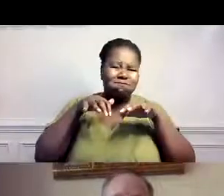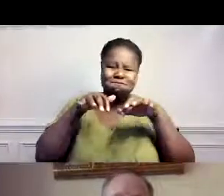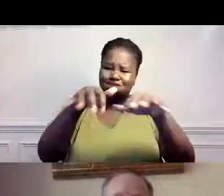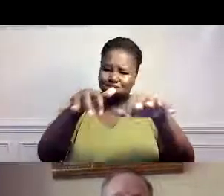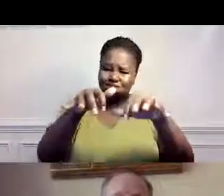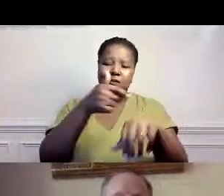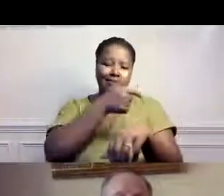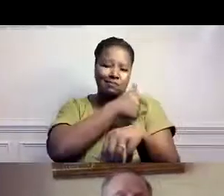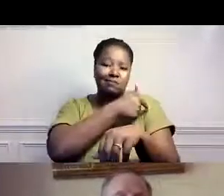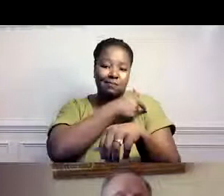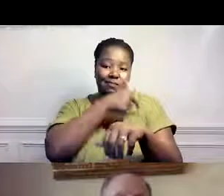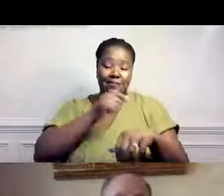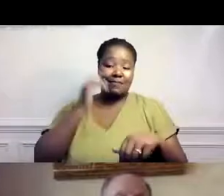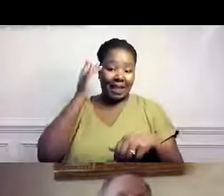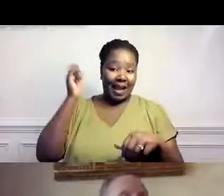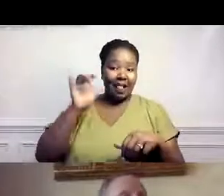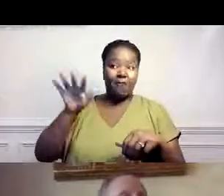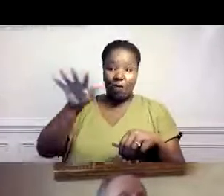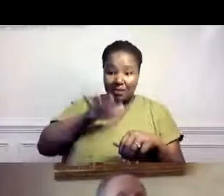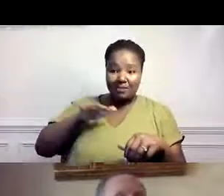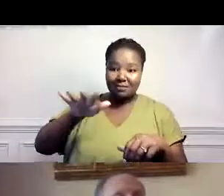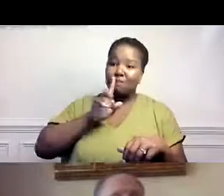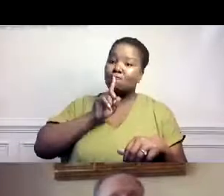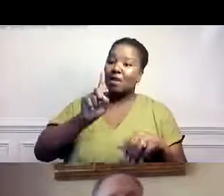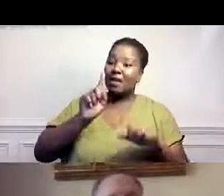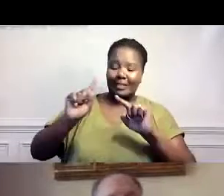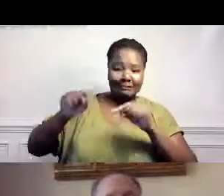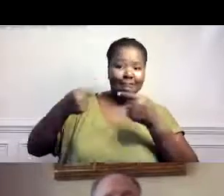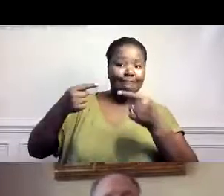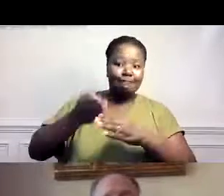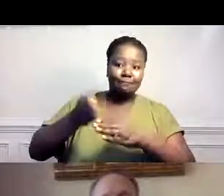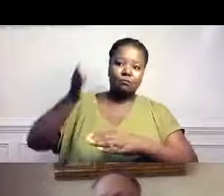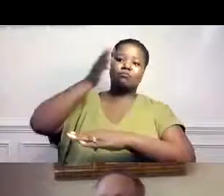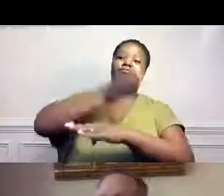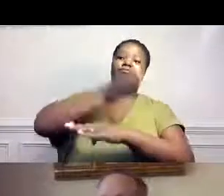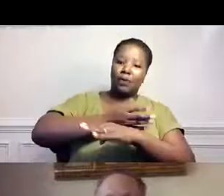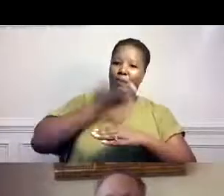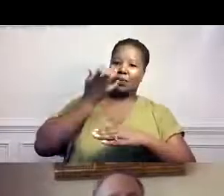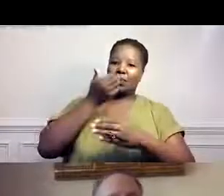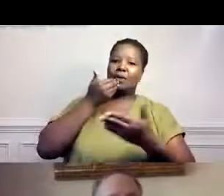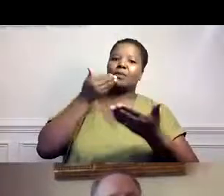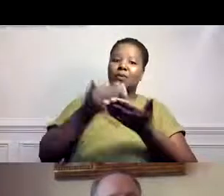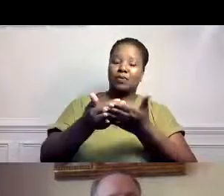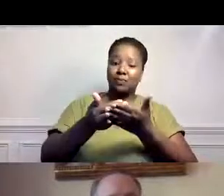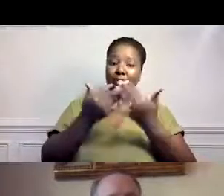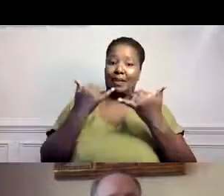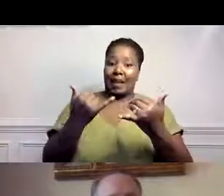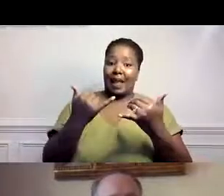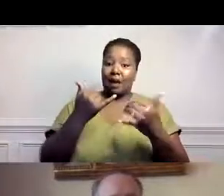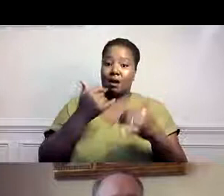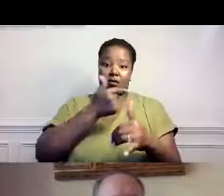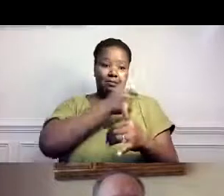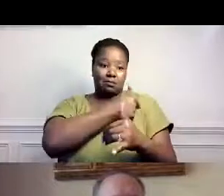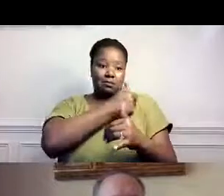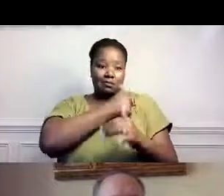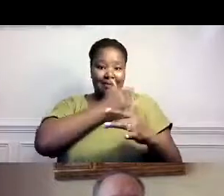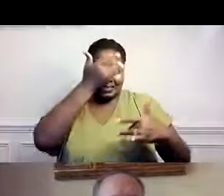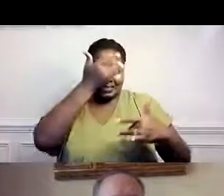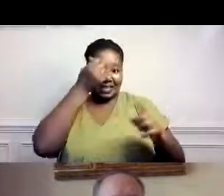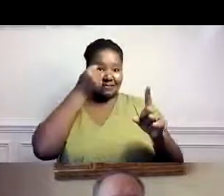with vaccinating folks. And we're seeing the difference with very, very reduced number of cases and